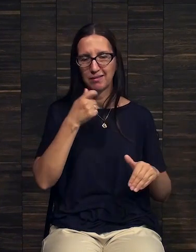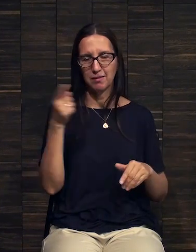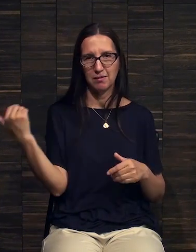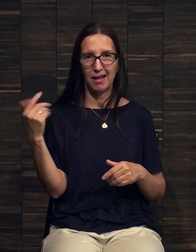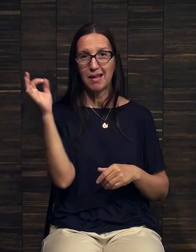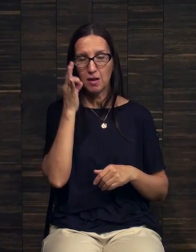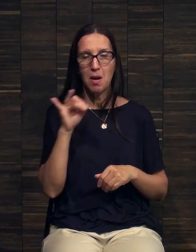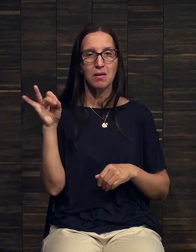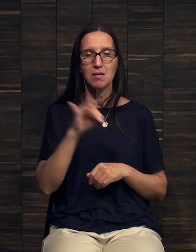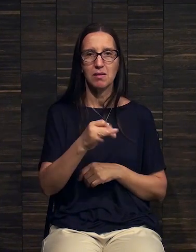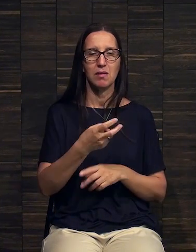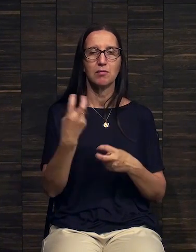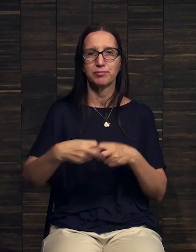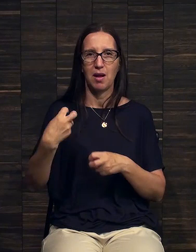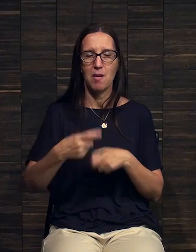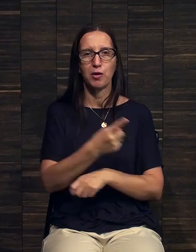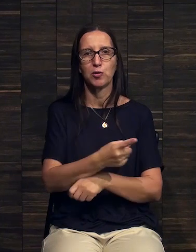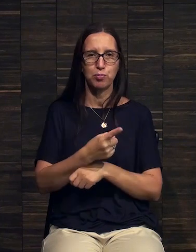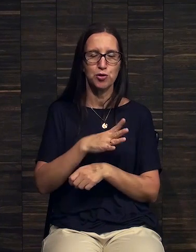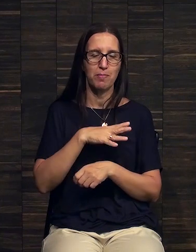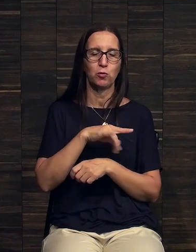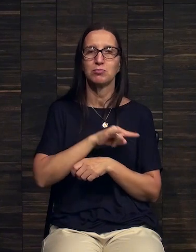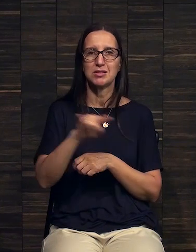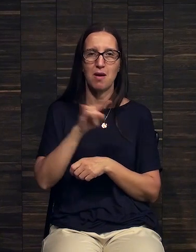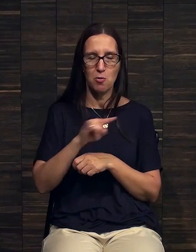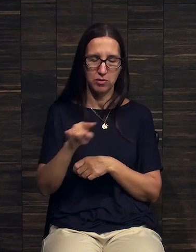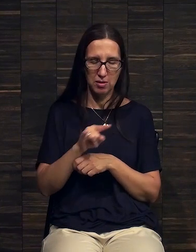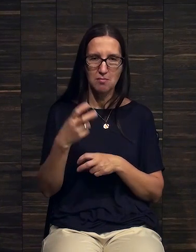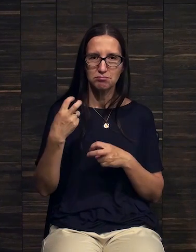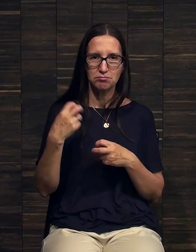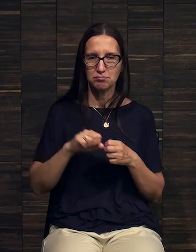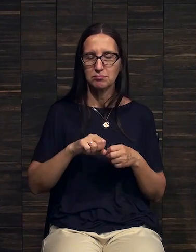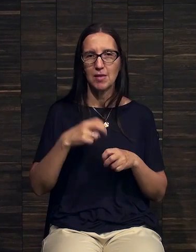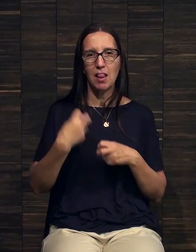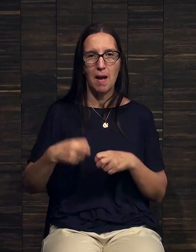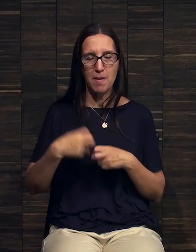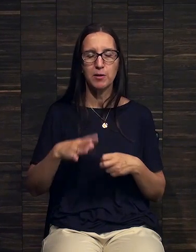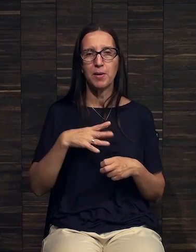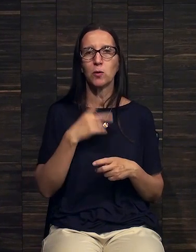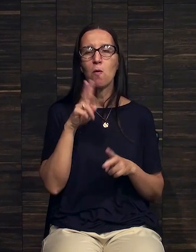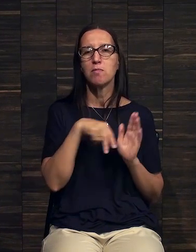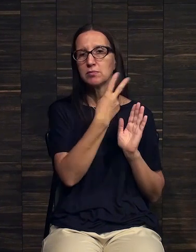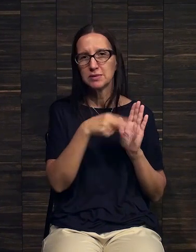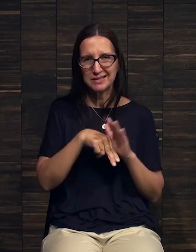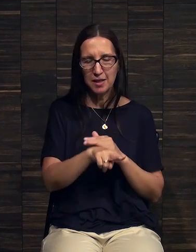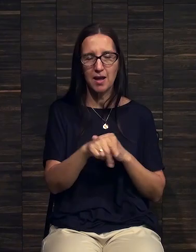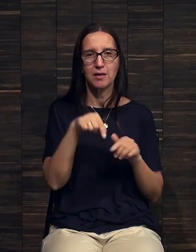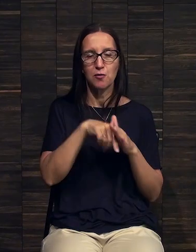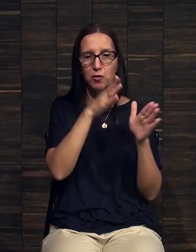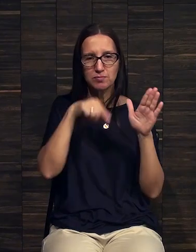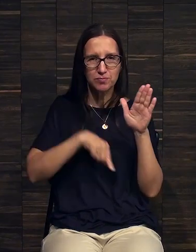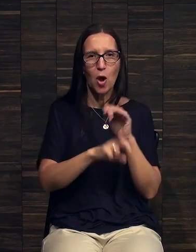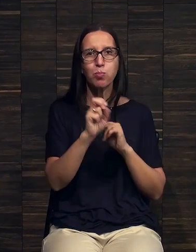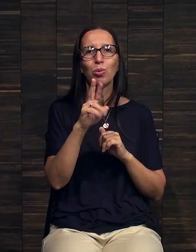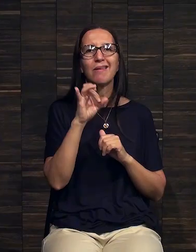their guns, and breaks the planes and missiles. They come to Hitler bunker